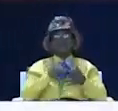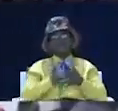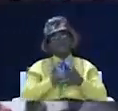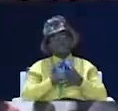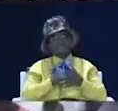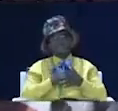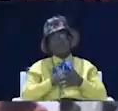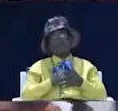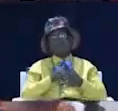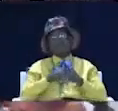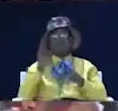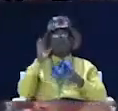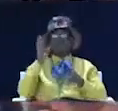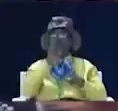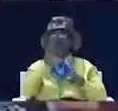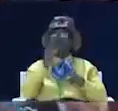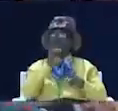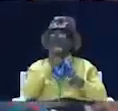Before the end of this month,